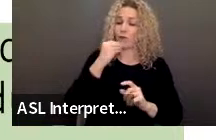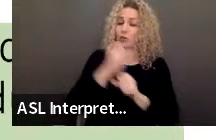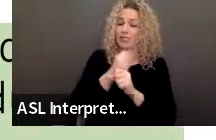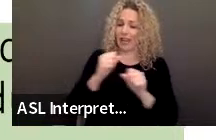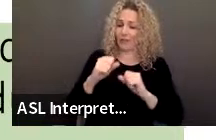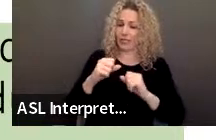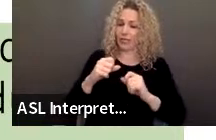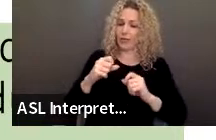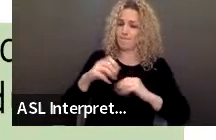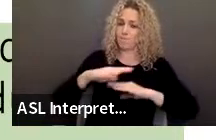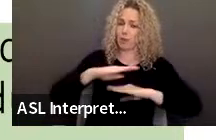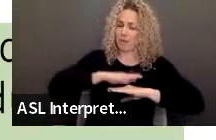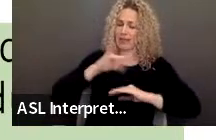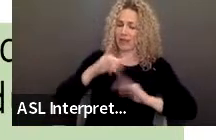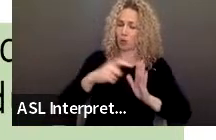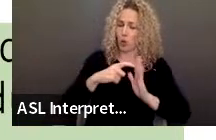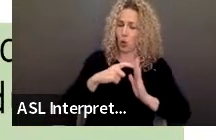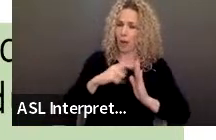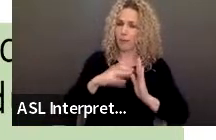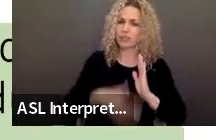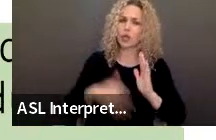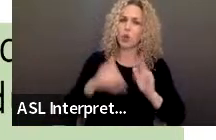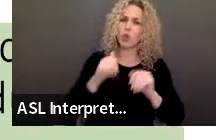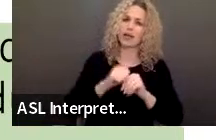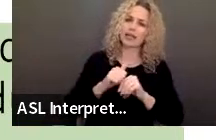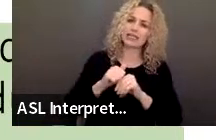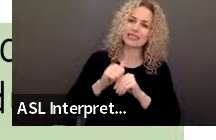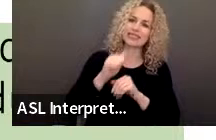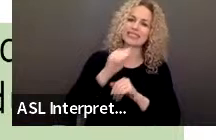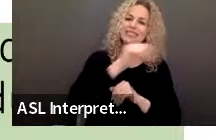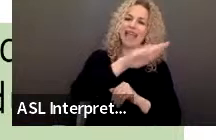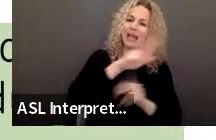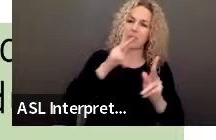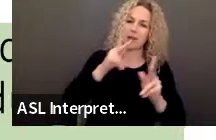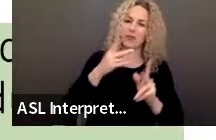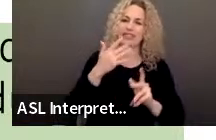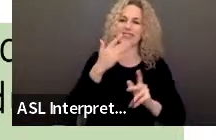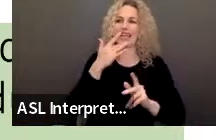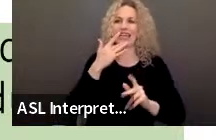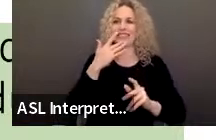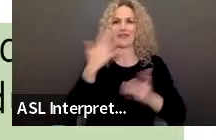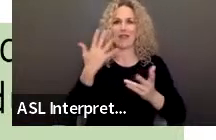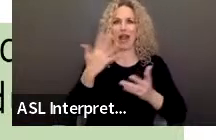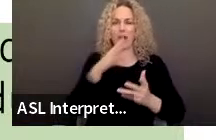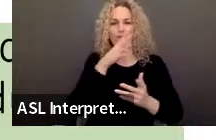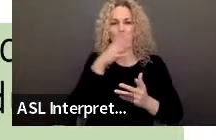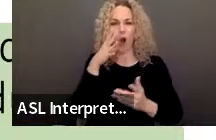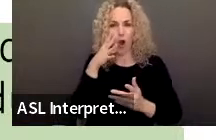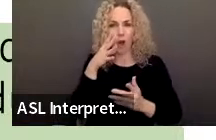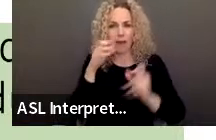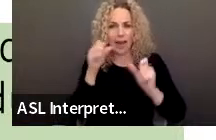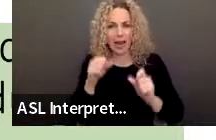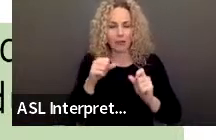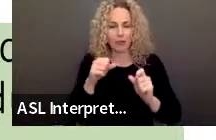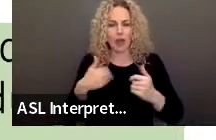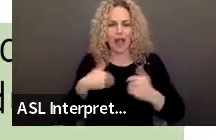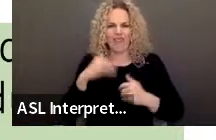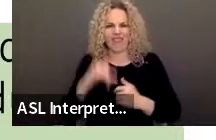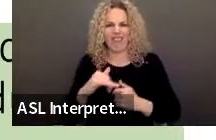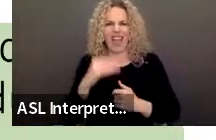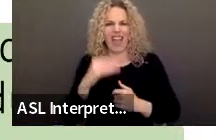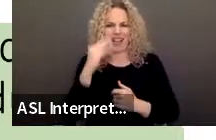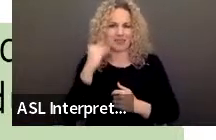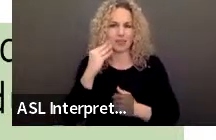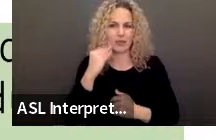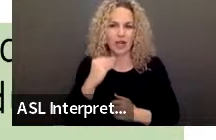also a way, we like to say, of sending someone else a taste of our farm, and being able to have that